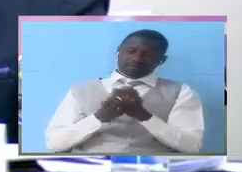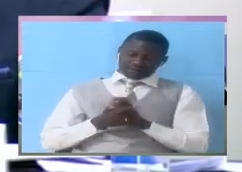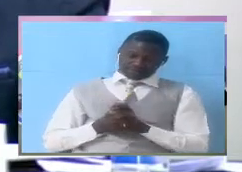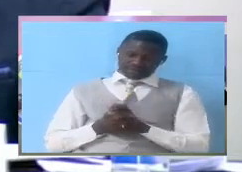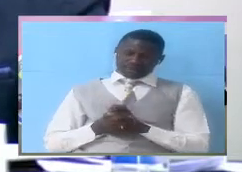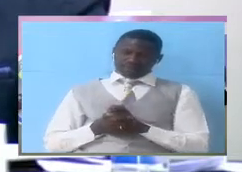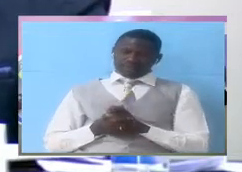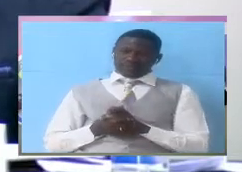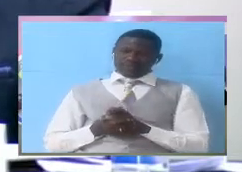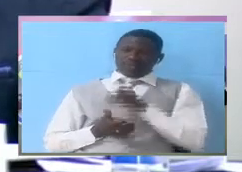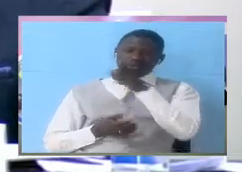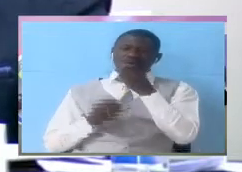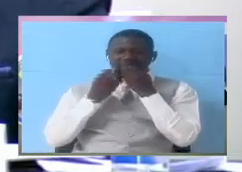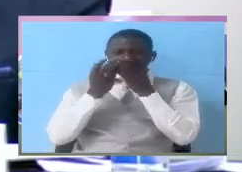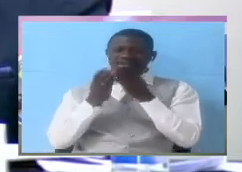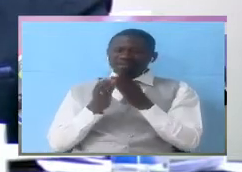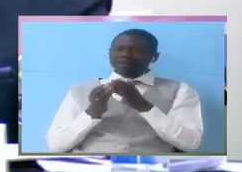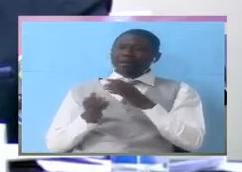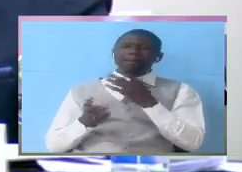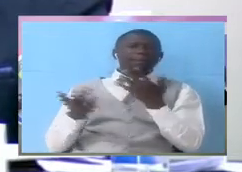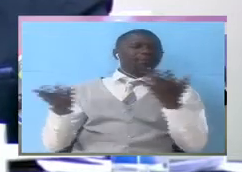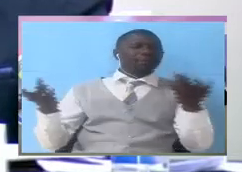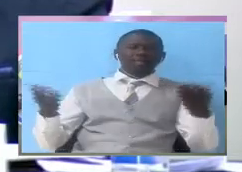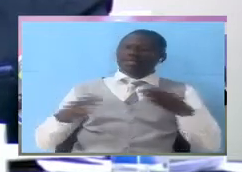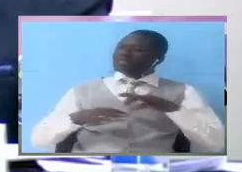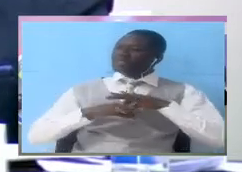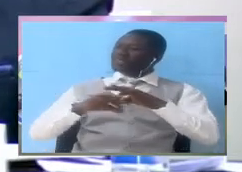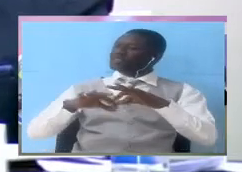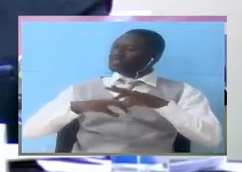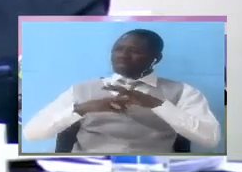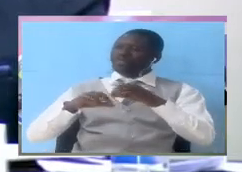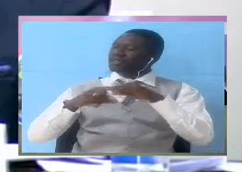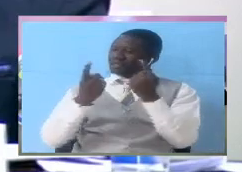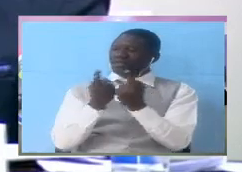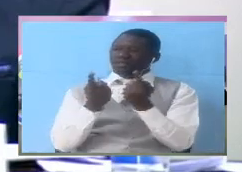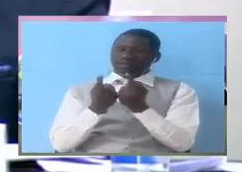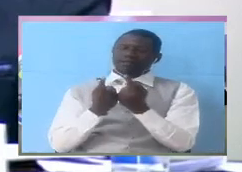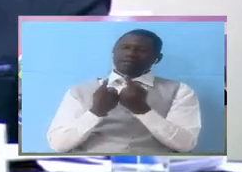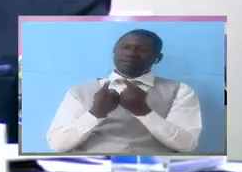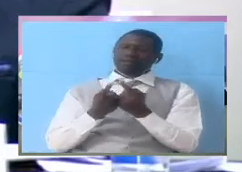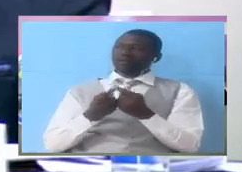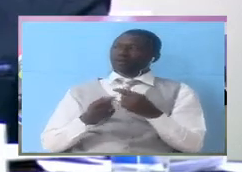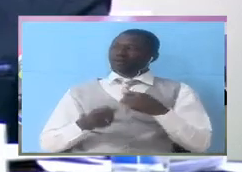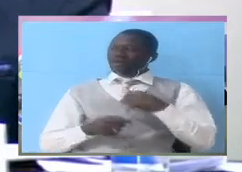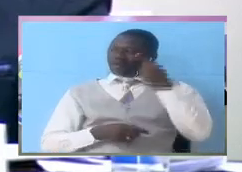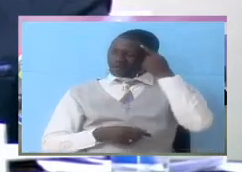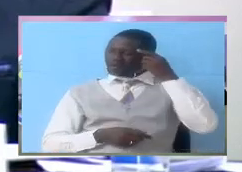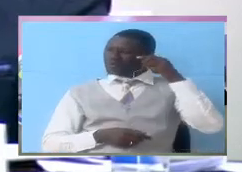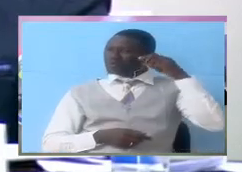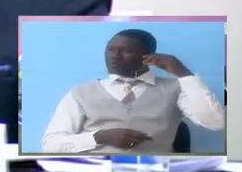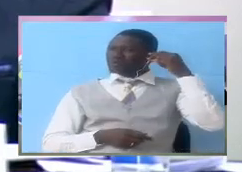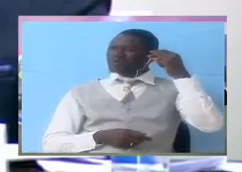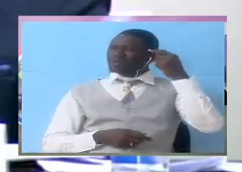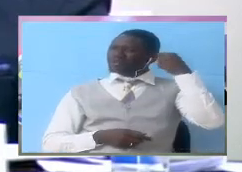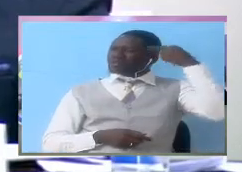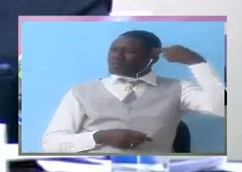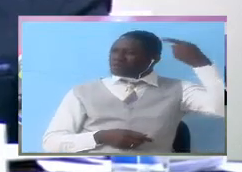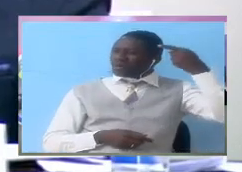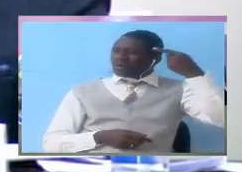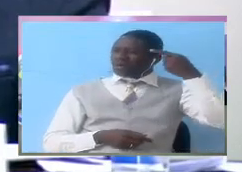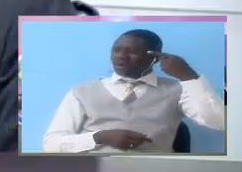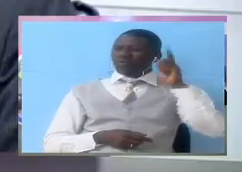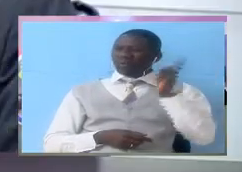things. Wax nga fi ay yu ci bari yo xamne nak yu am solo la. And I just try to regurgitate off head what